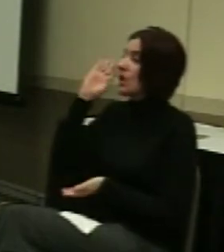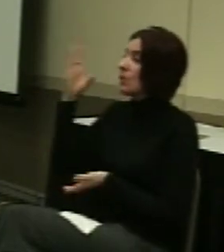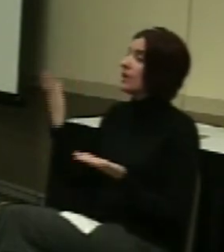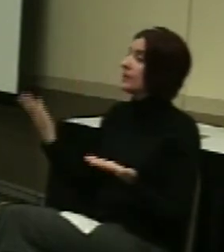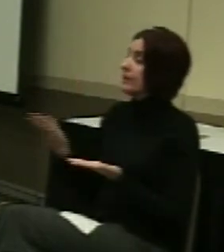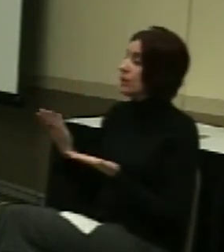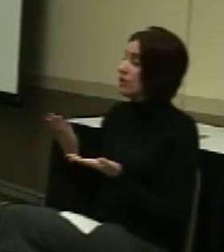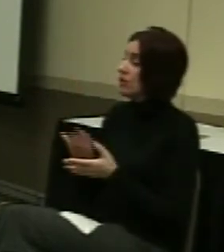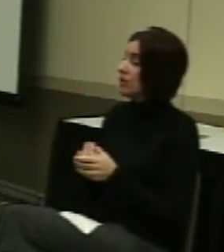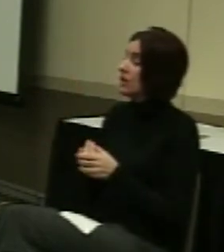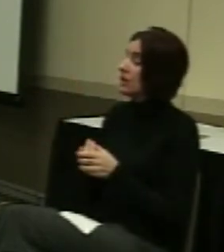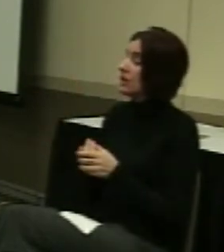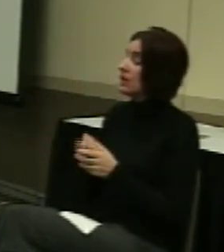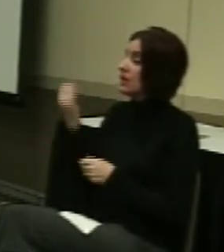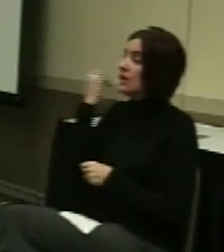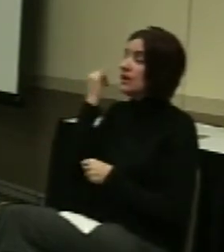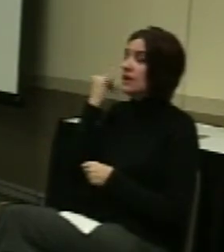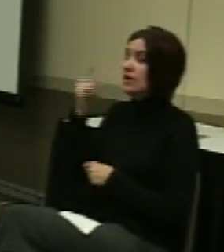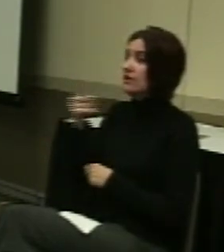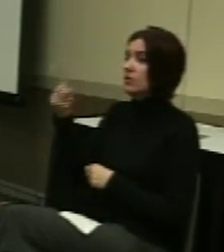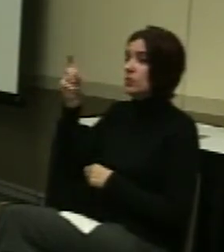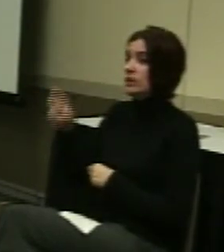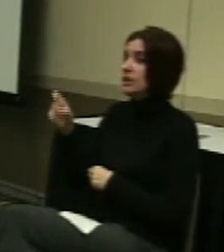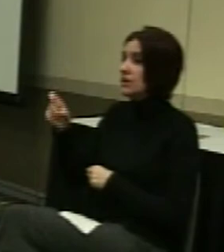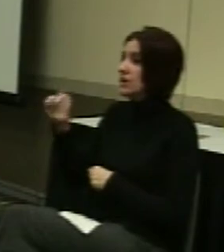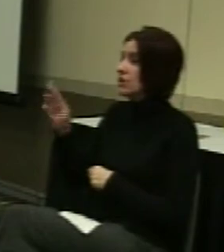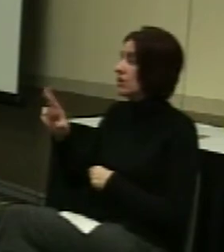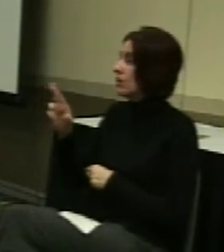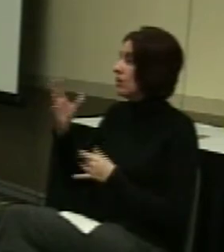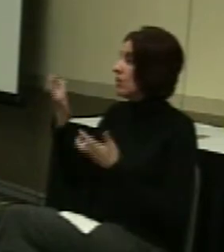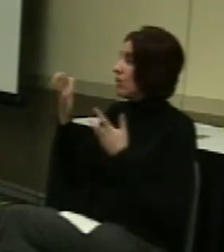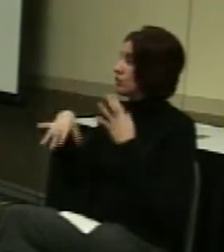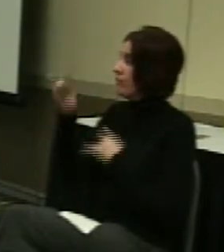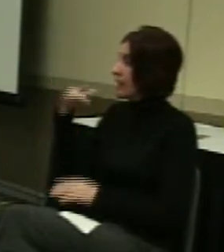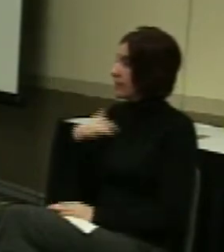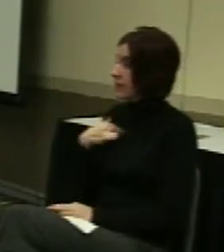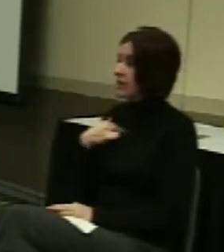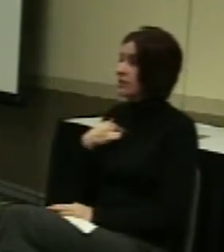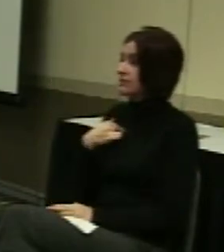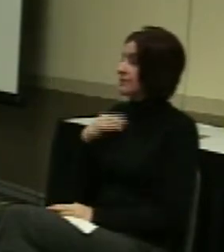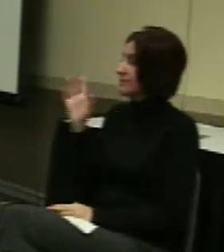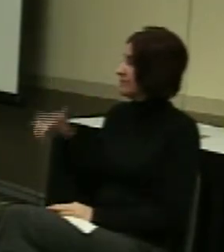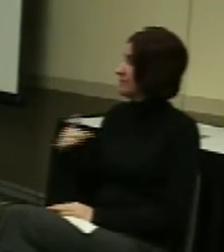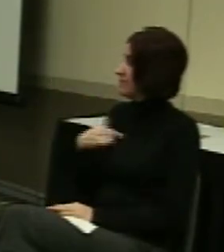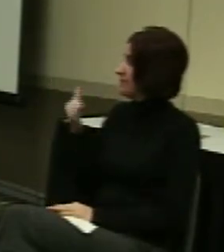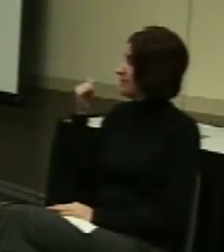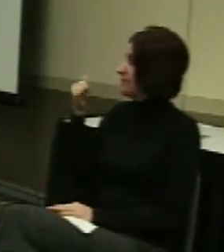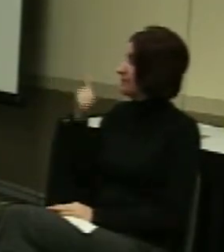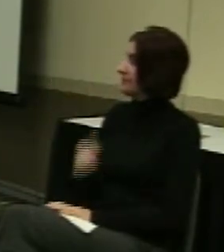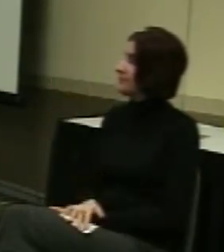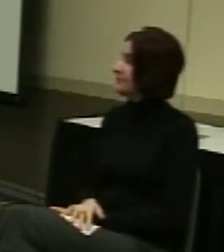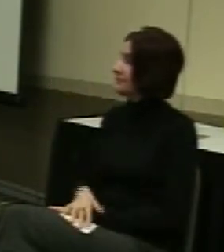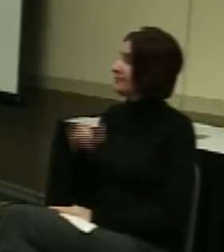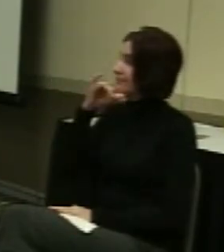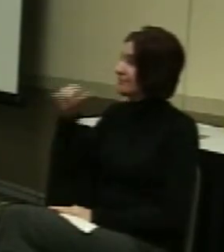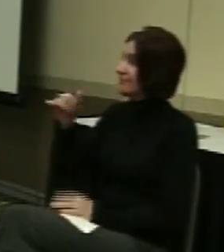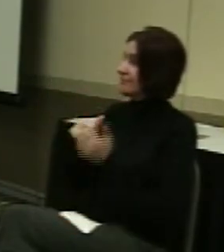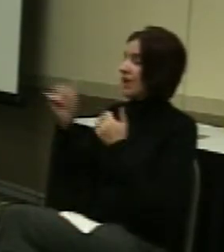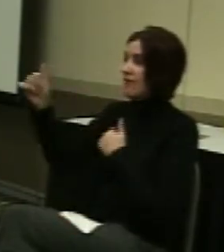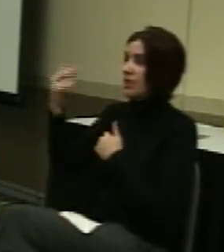If you in any way want to find me, there's where I am, not so far from you here, about 2 hours away from